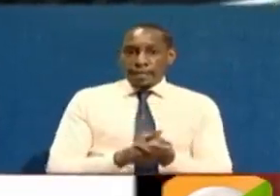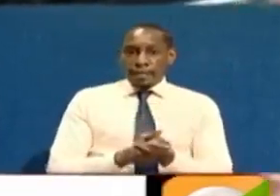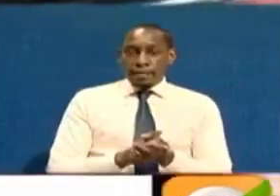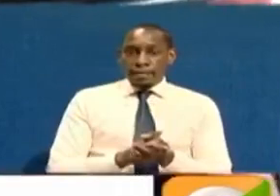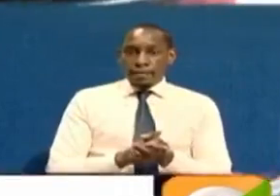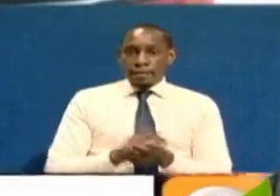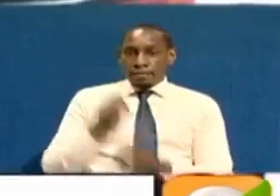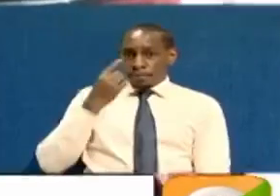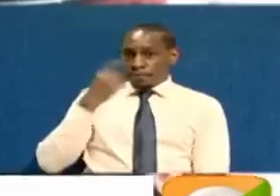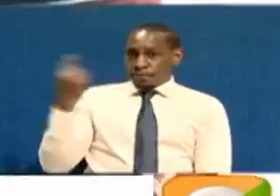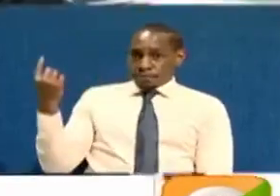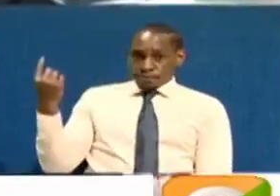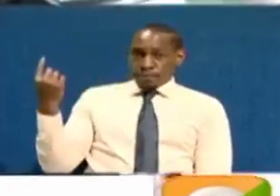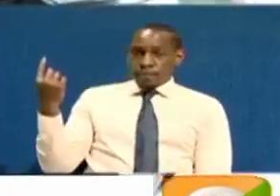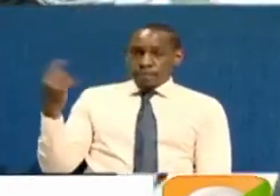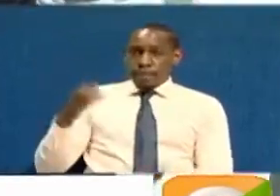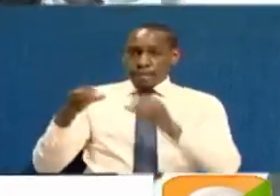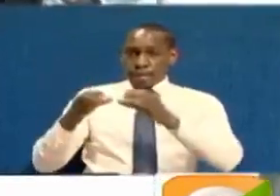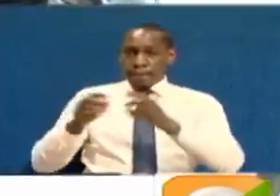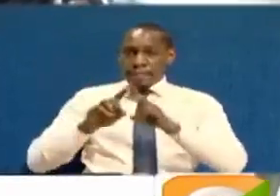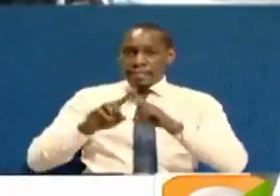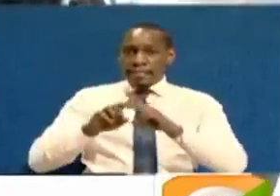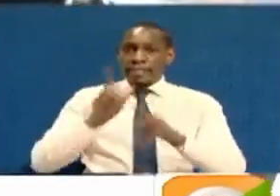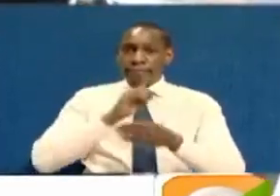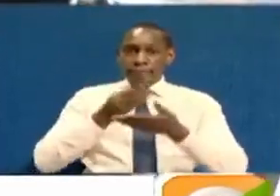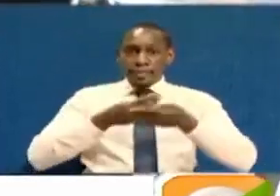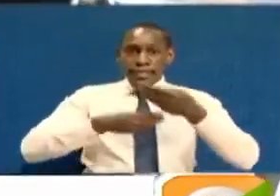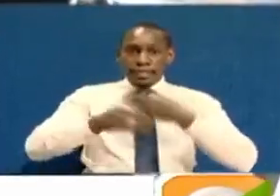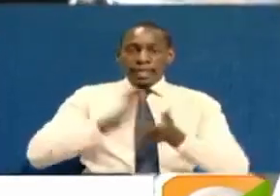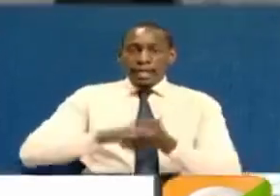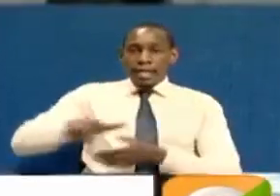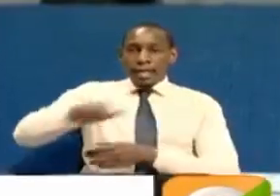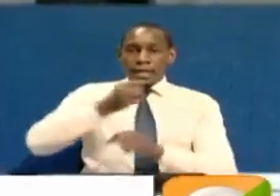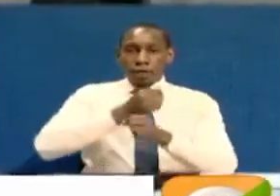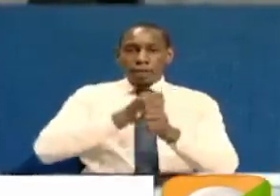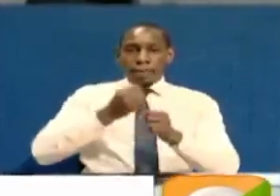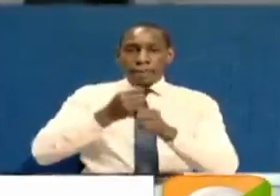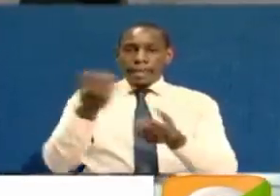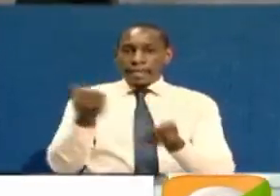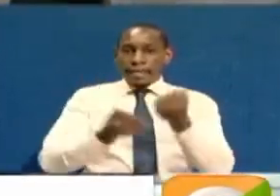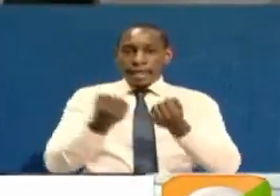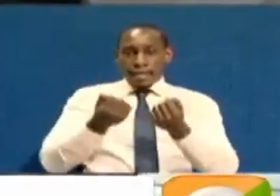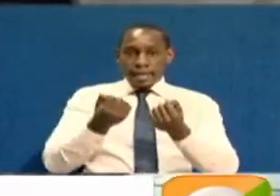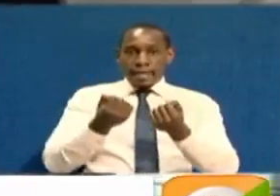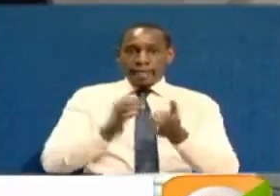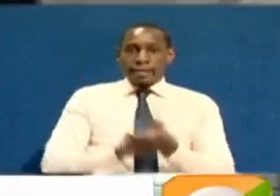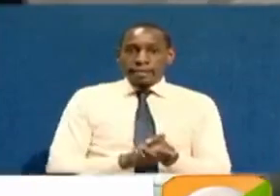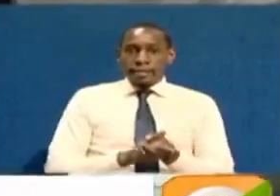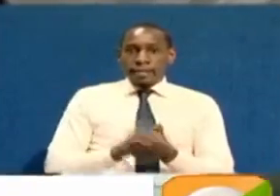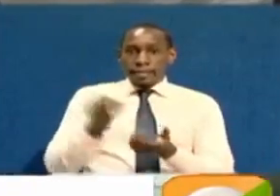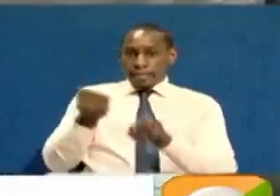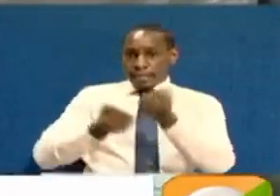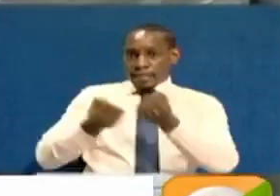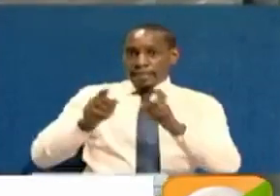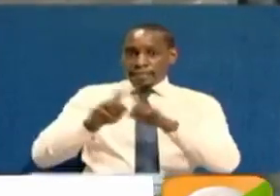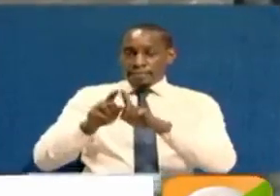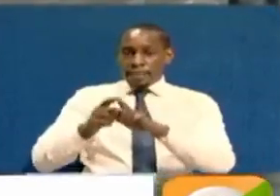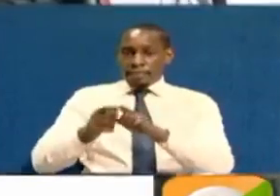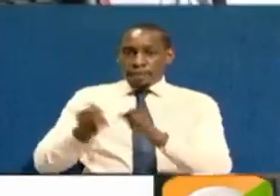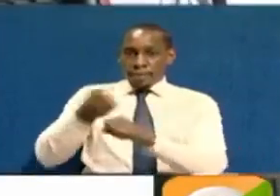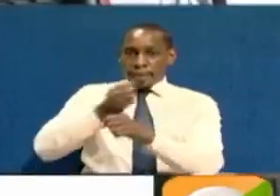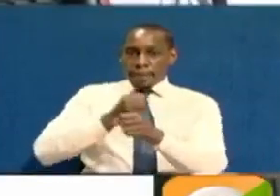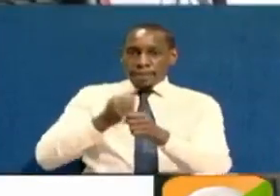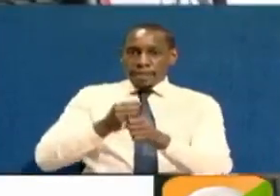auto dealer Simba Corporation has begun the sale of its locally assembled car Proton Saga. The car is assembled at